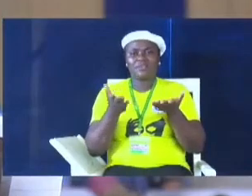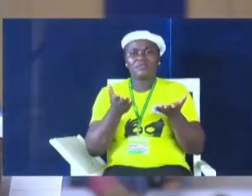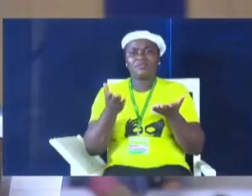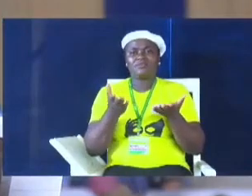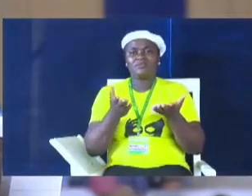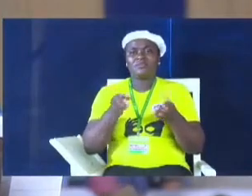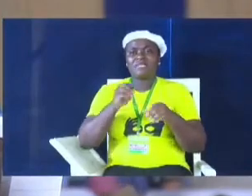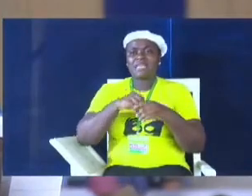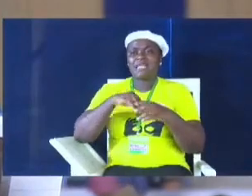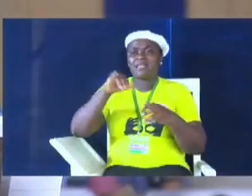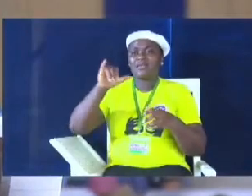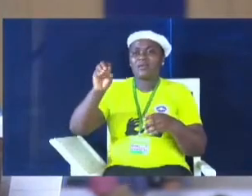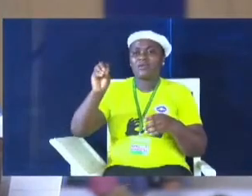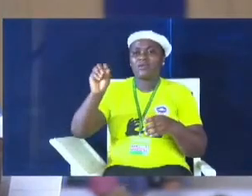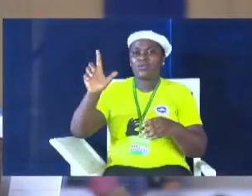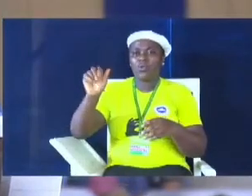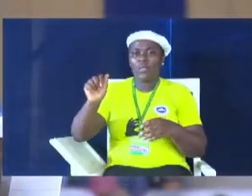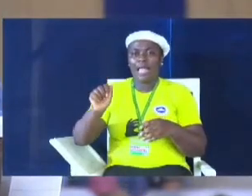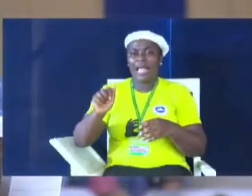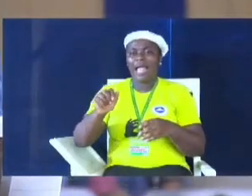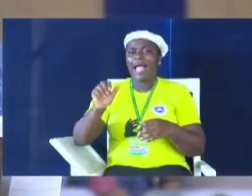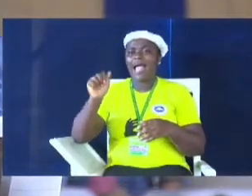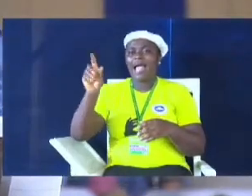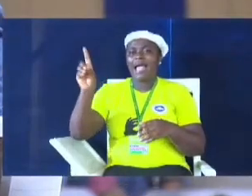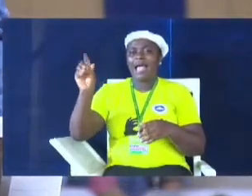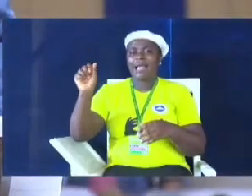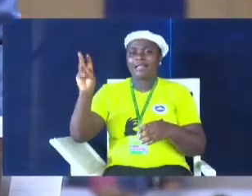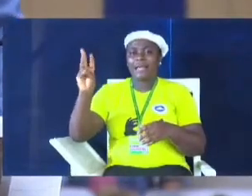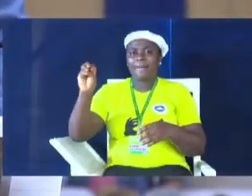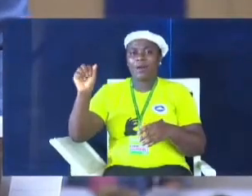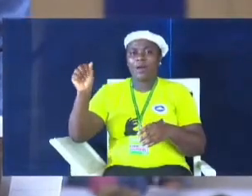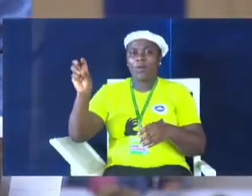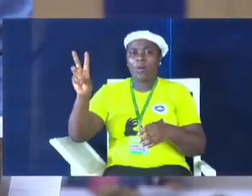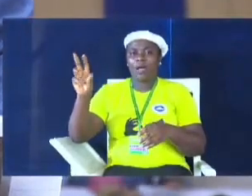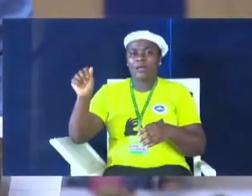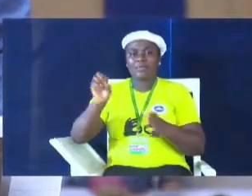in Yola, Adamawa State,